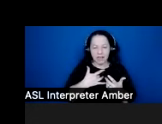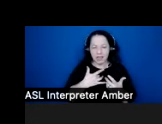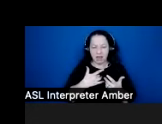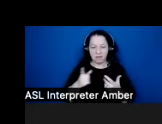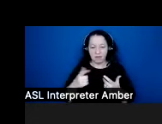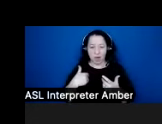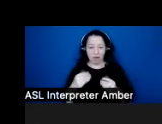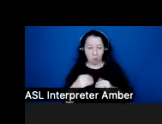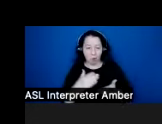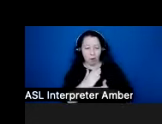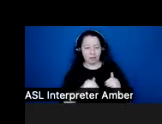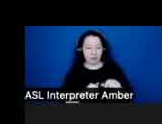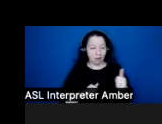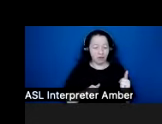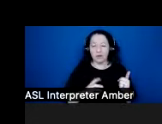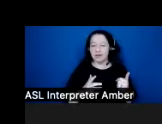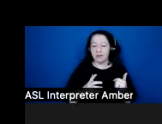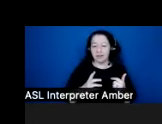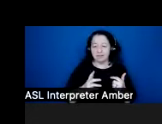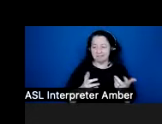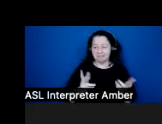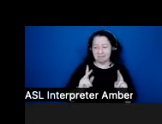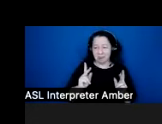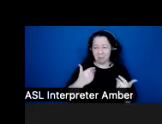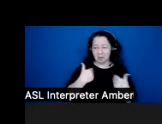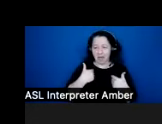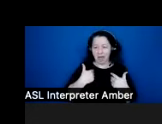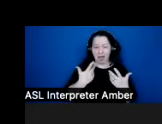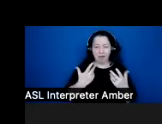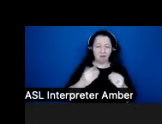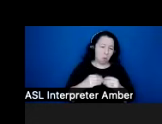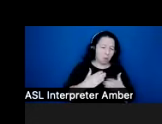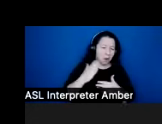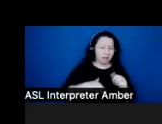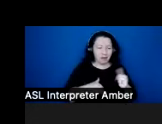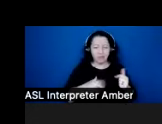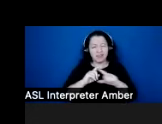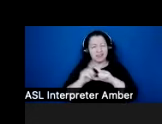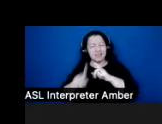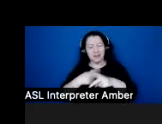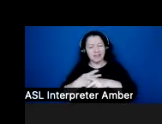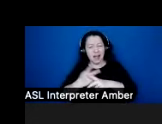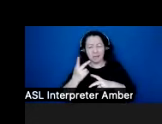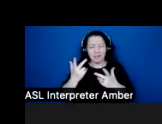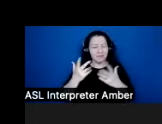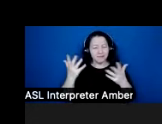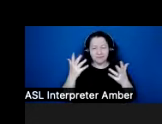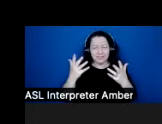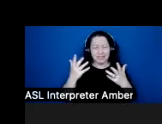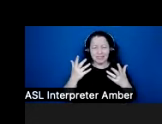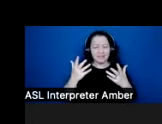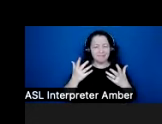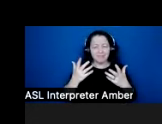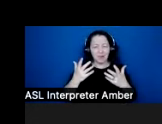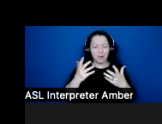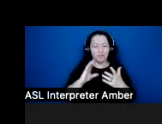more visibly, right? We have all these different sort of things about us, but like visibly